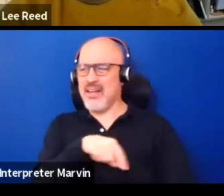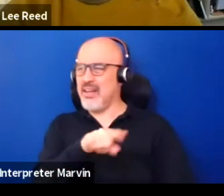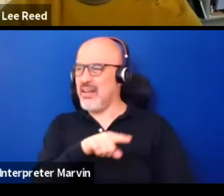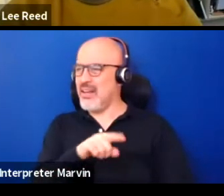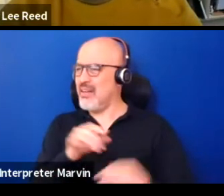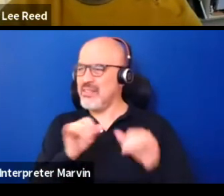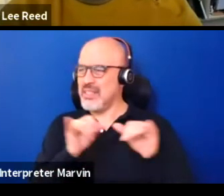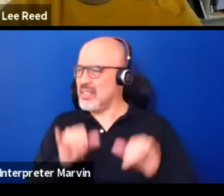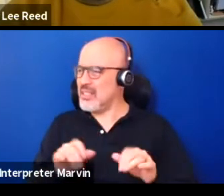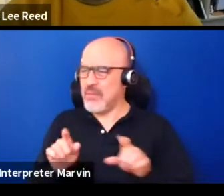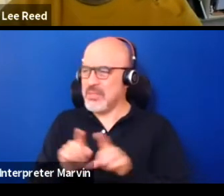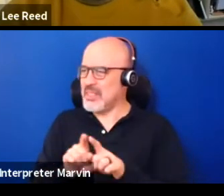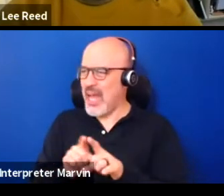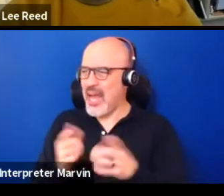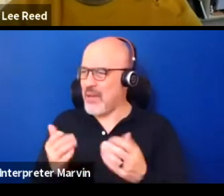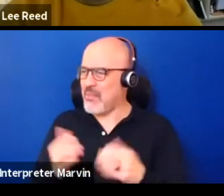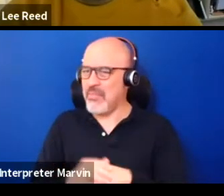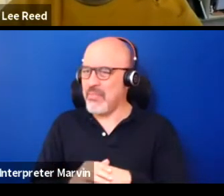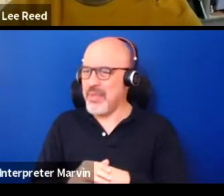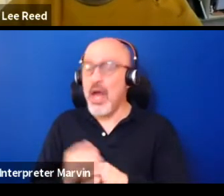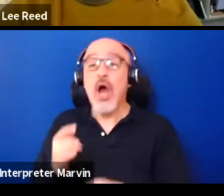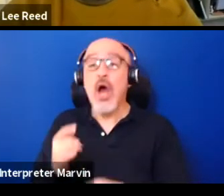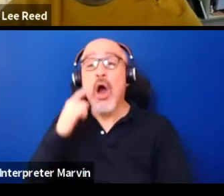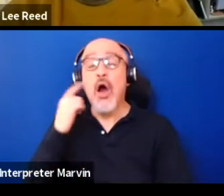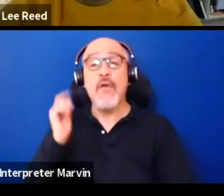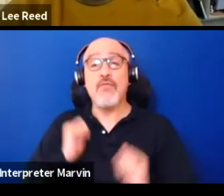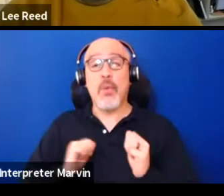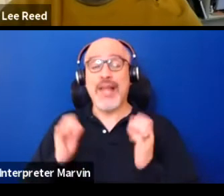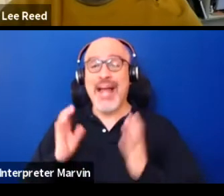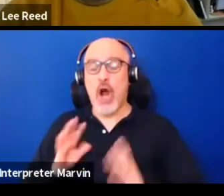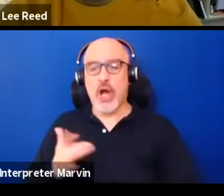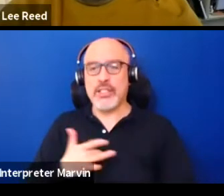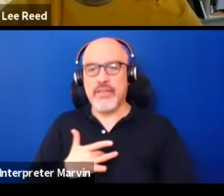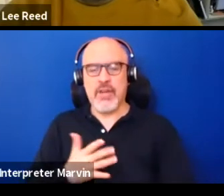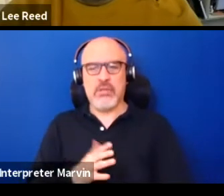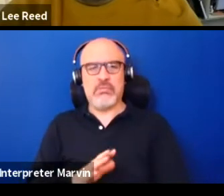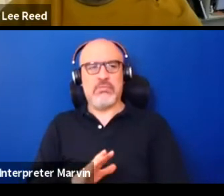For, you know, and for Black artists, that kind of really kind of